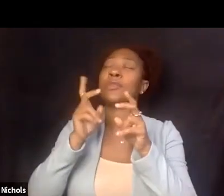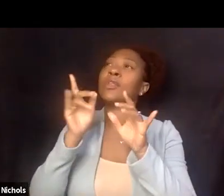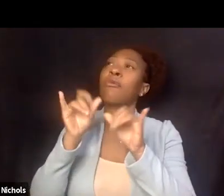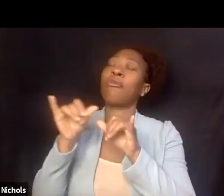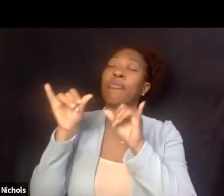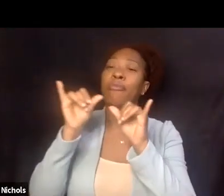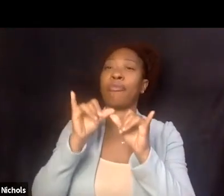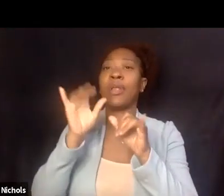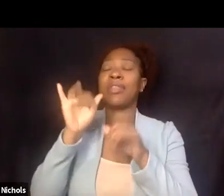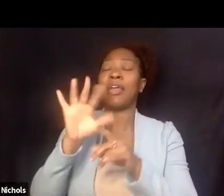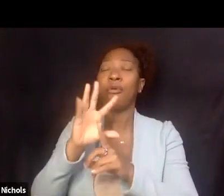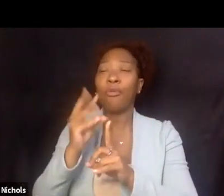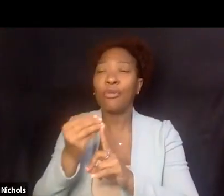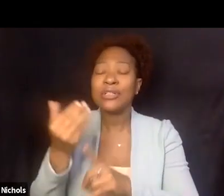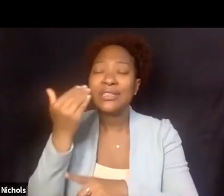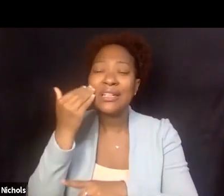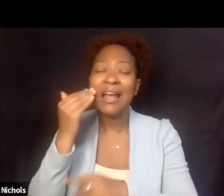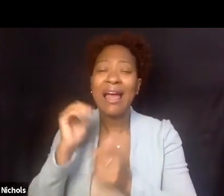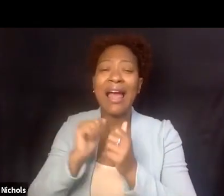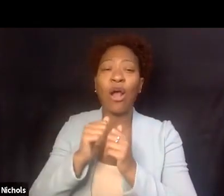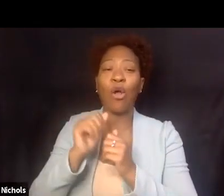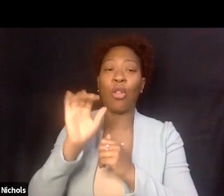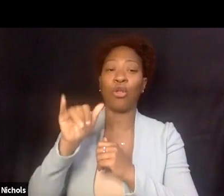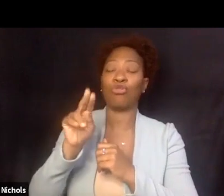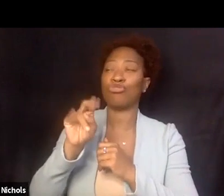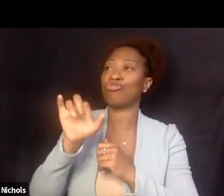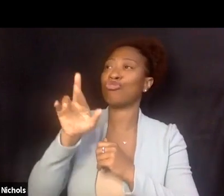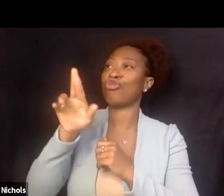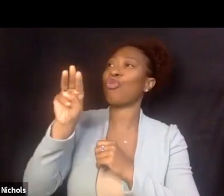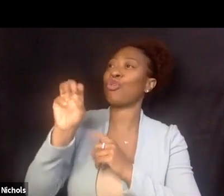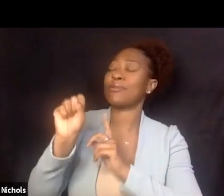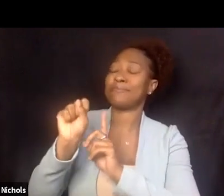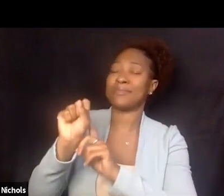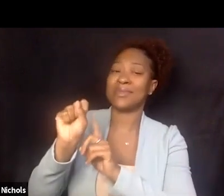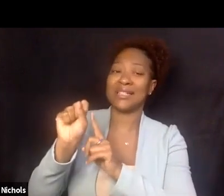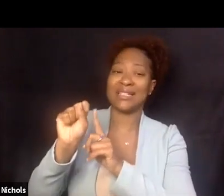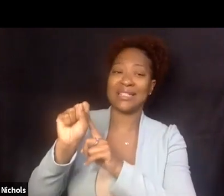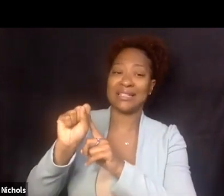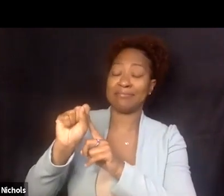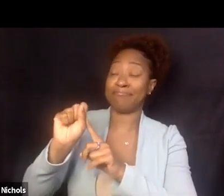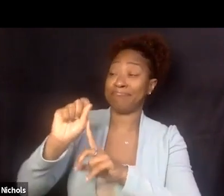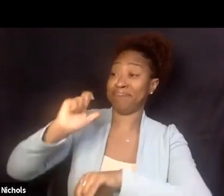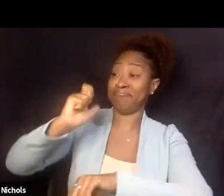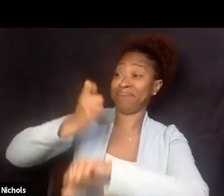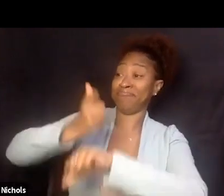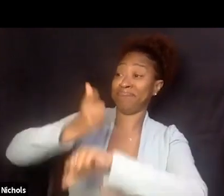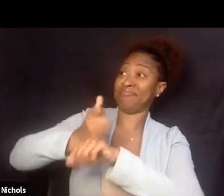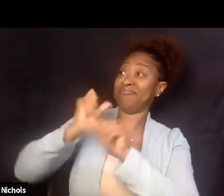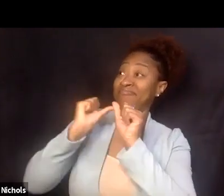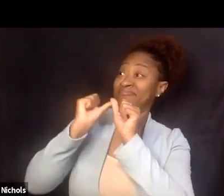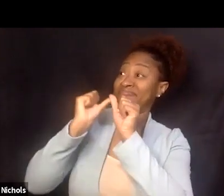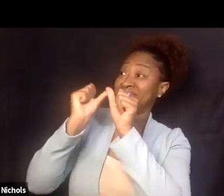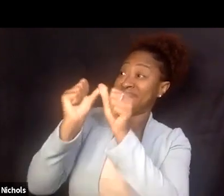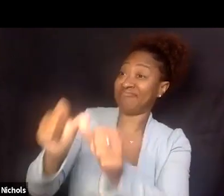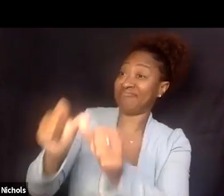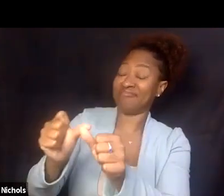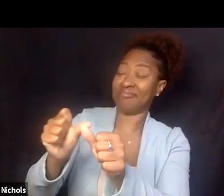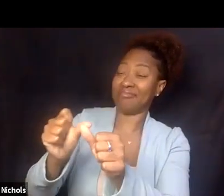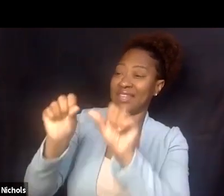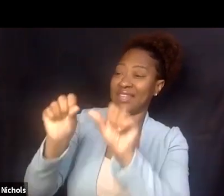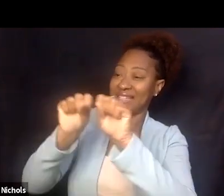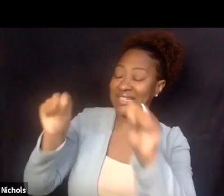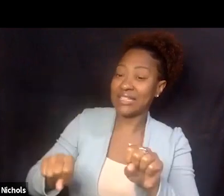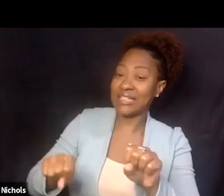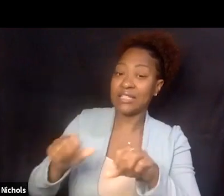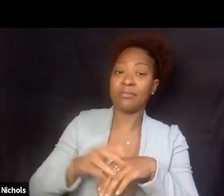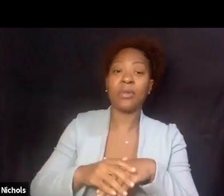knowledge, how do these norms just get built and stay in place for such a long time? So LS&A's advice and other places